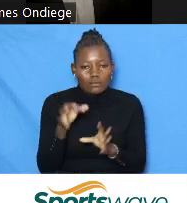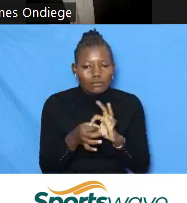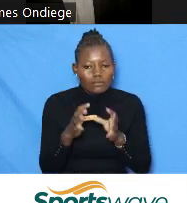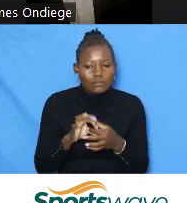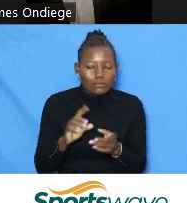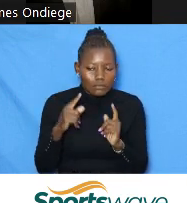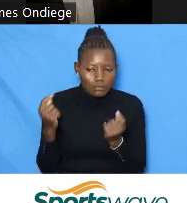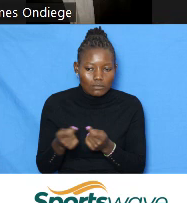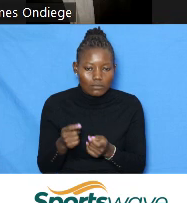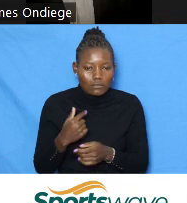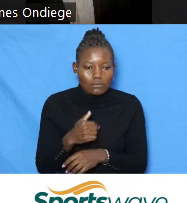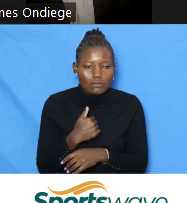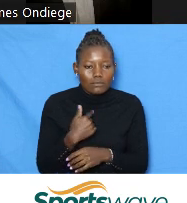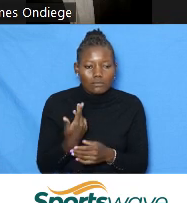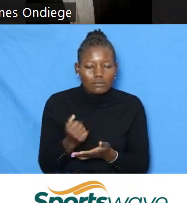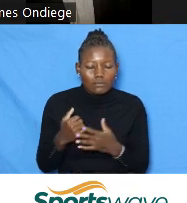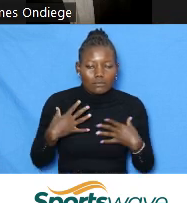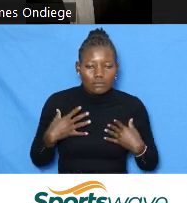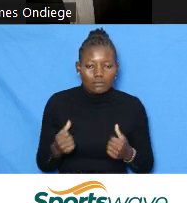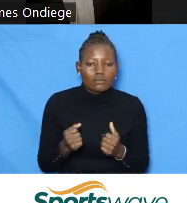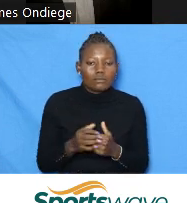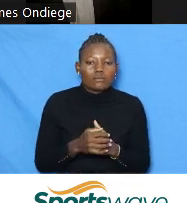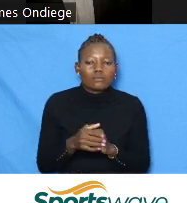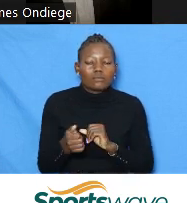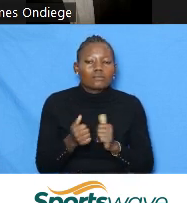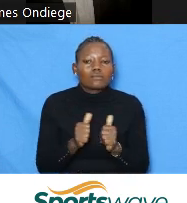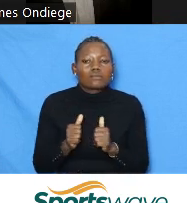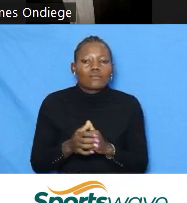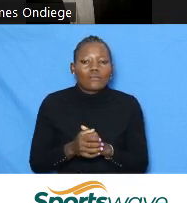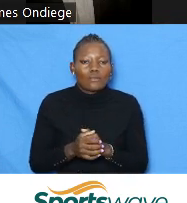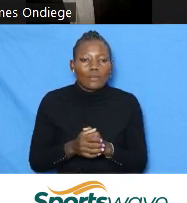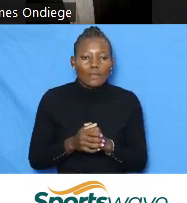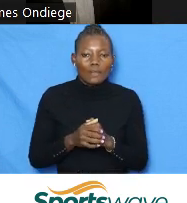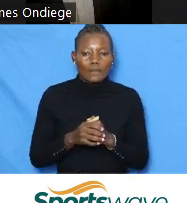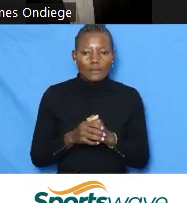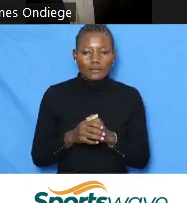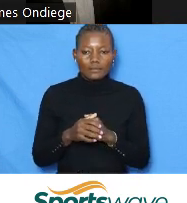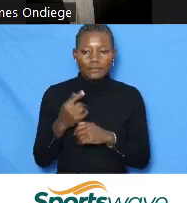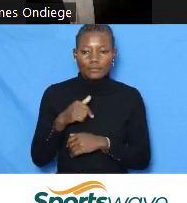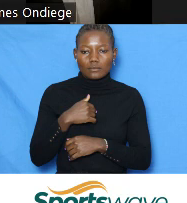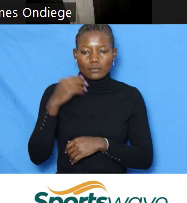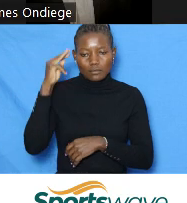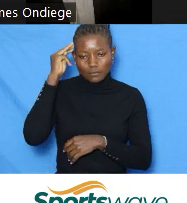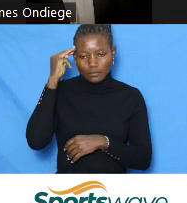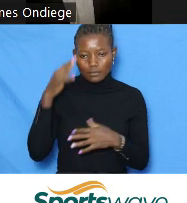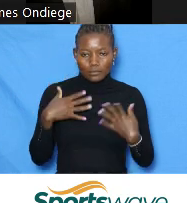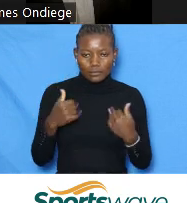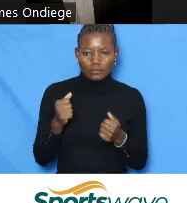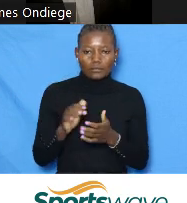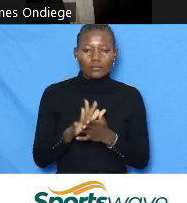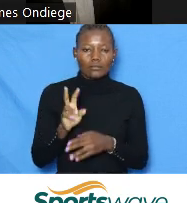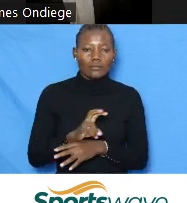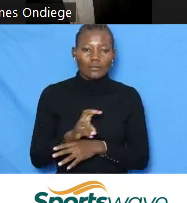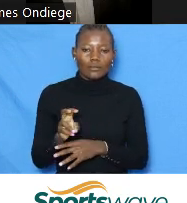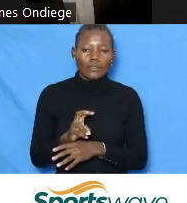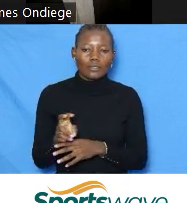team, and actually it's just for health for sports in particular, there's a mental health assessment tool, and